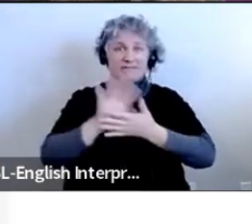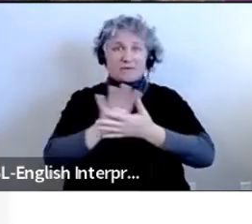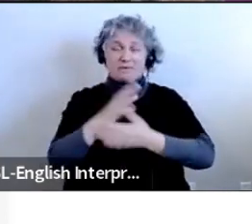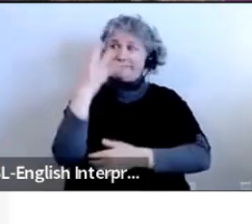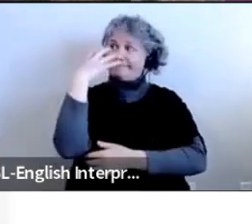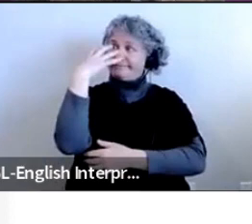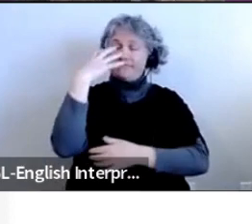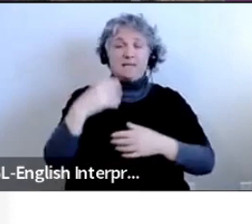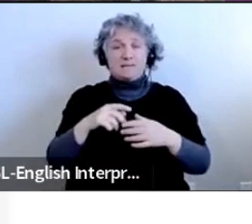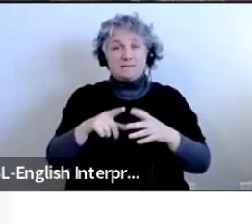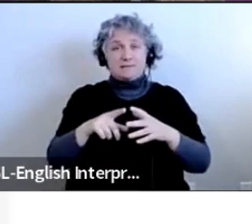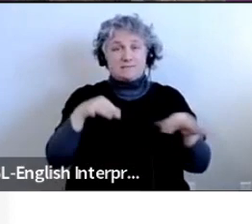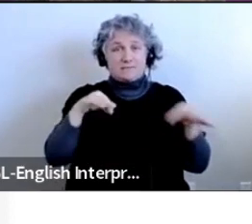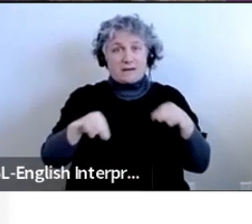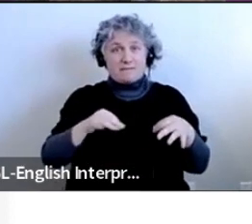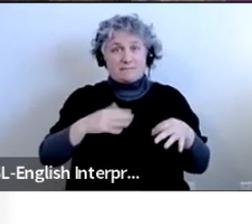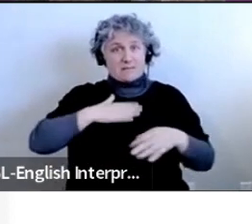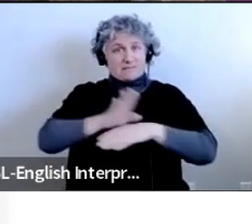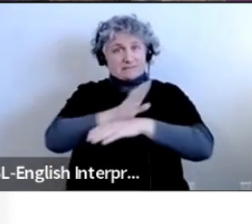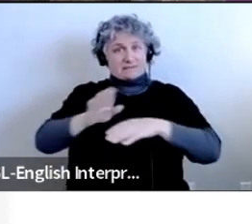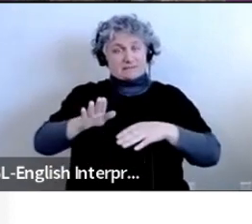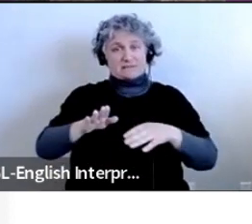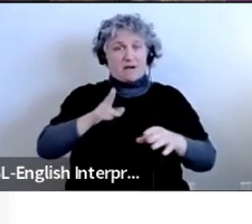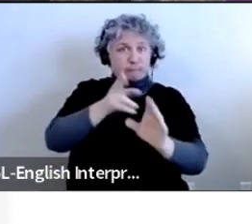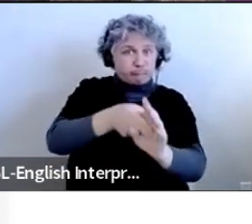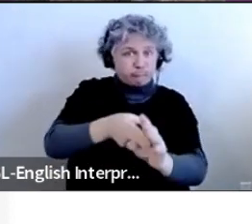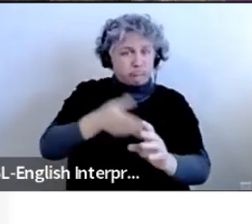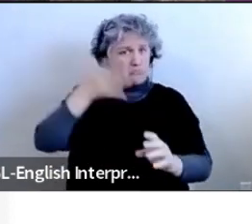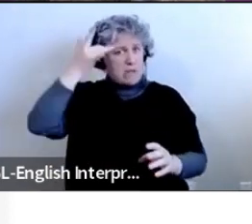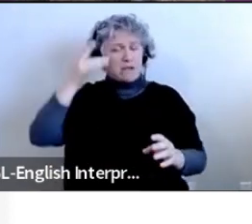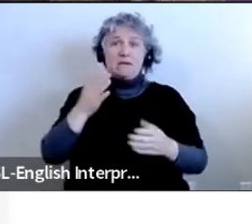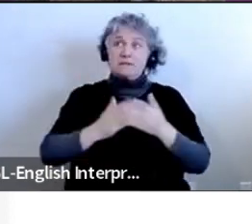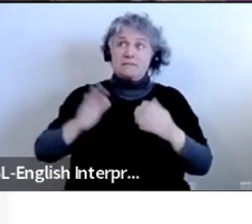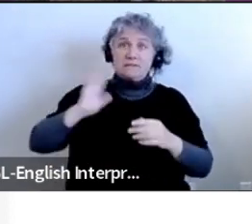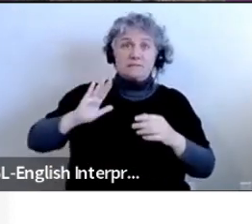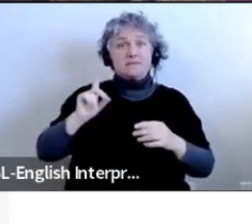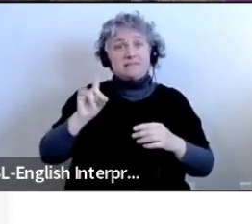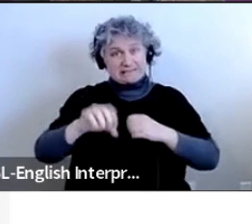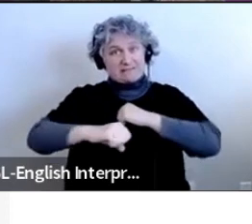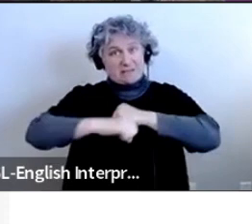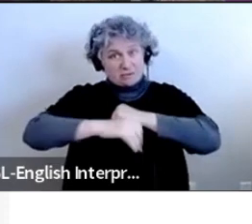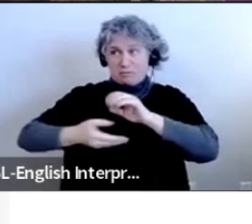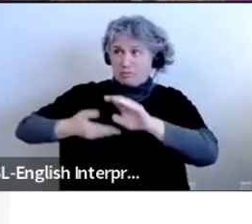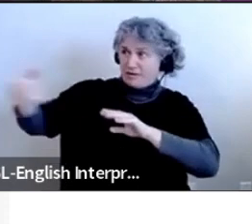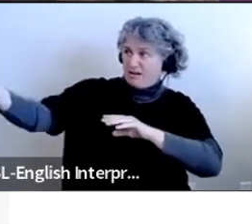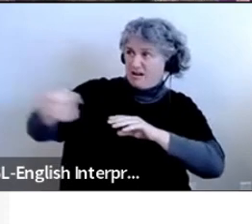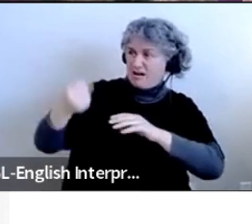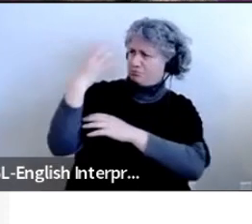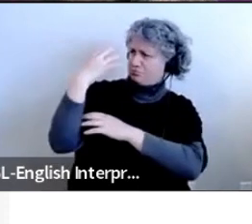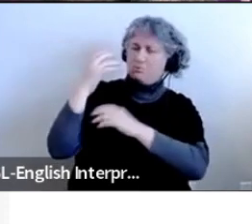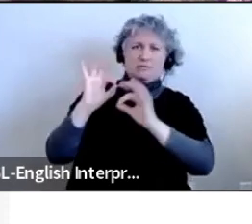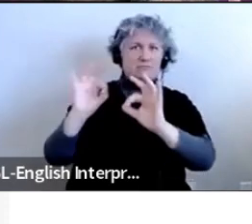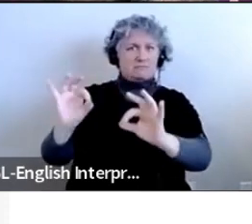why you would like to participate. So some people in the past have submitted commercials that they've had done professionally. Some people